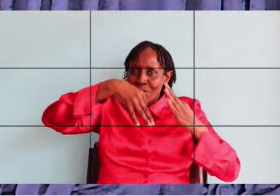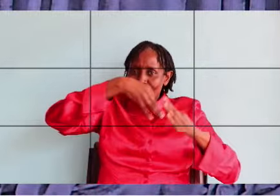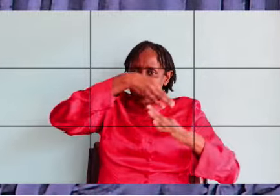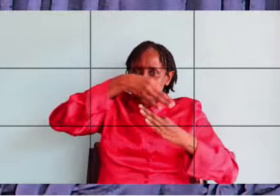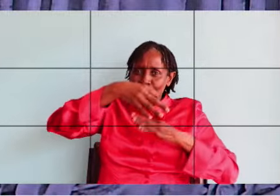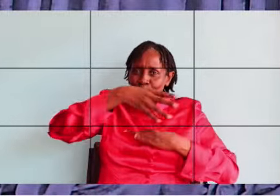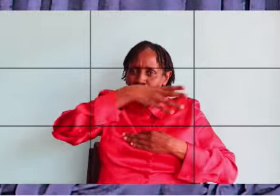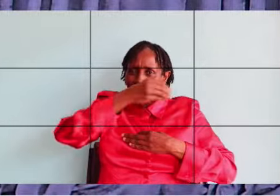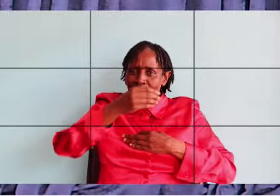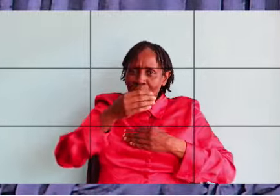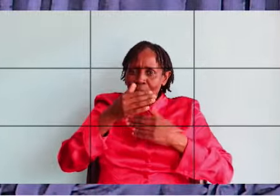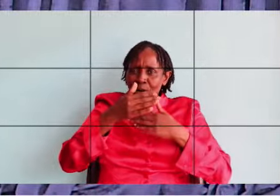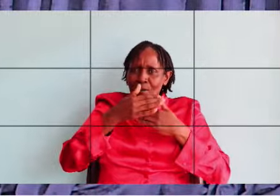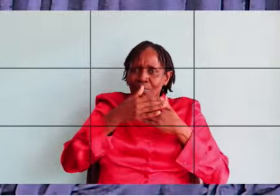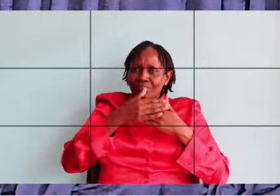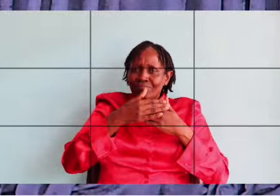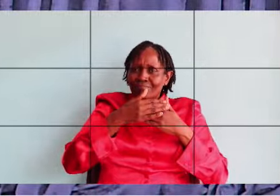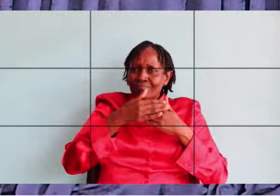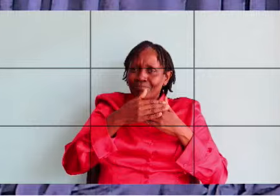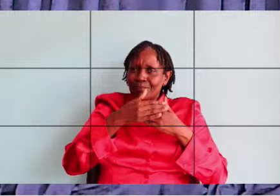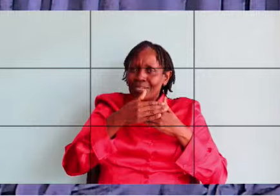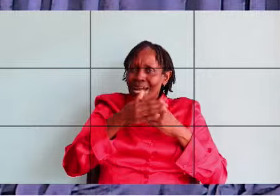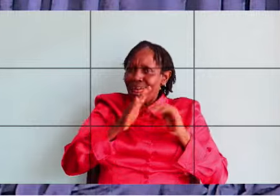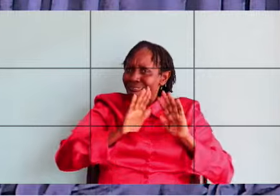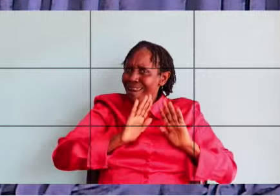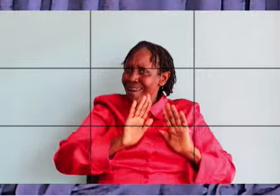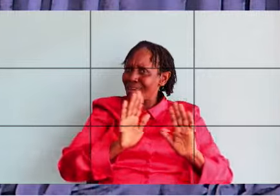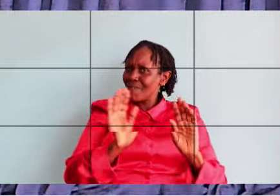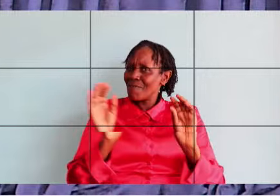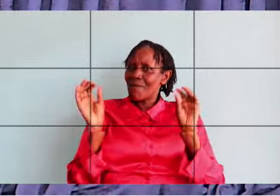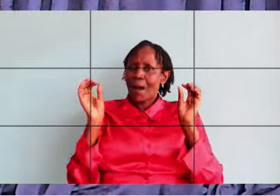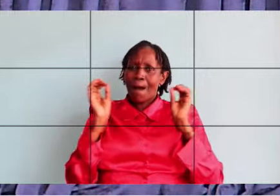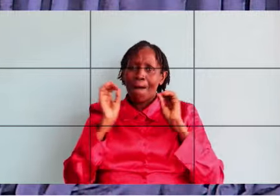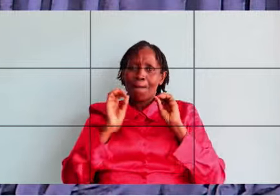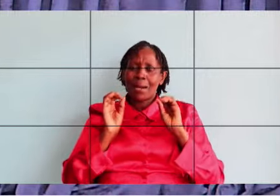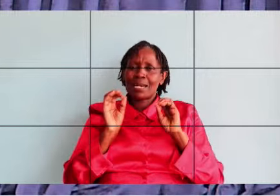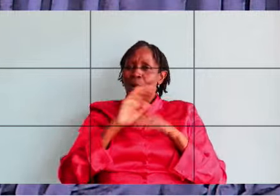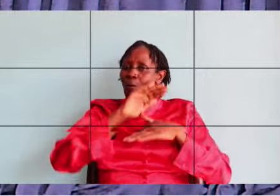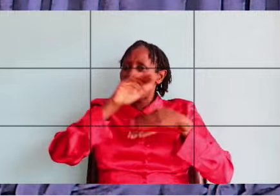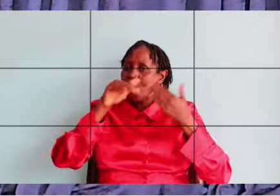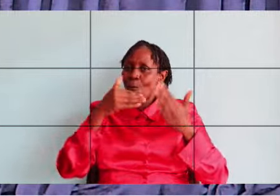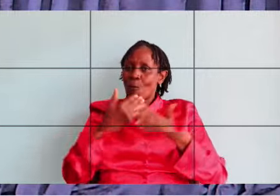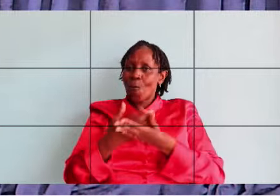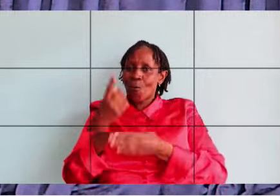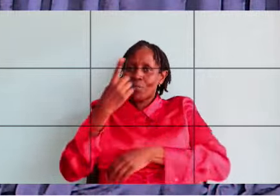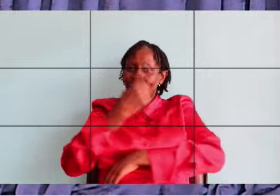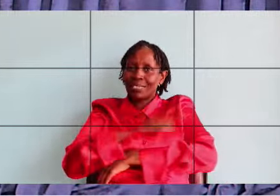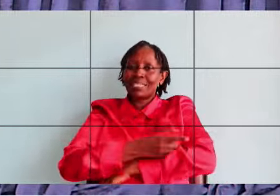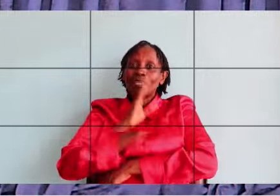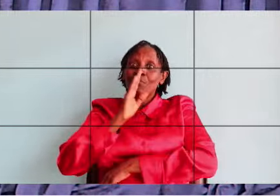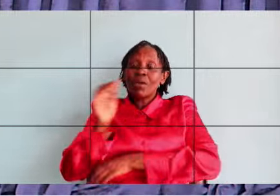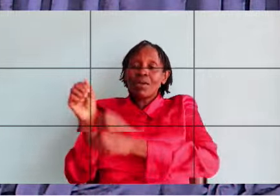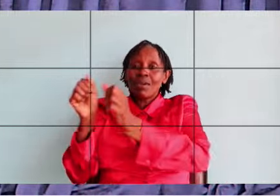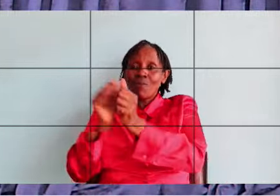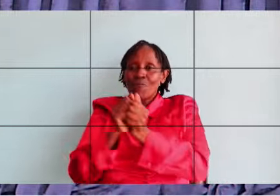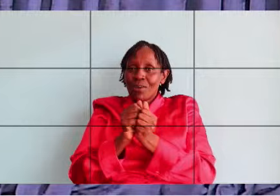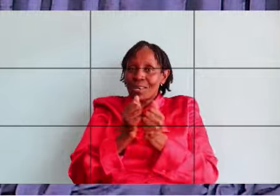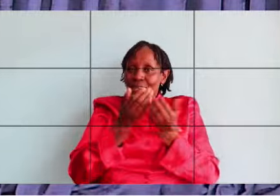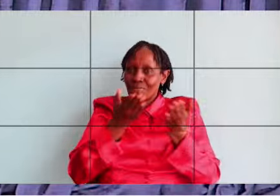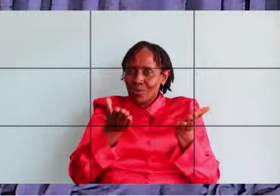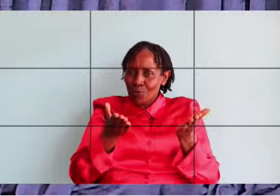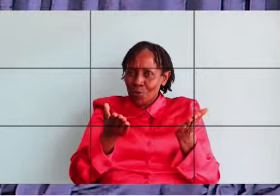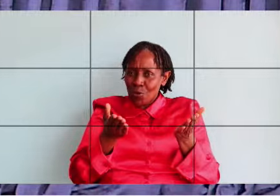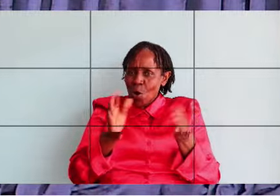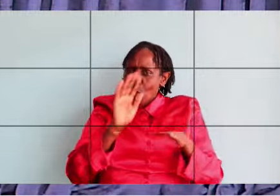"I'm going to be with you. I will not leave you. Wherever you're going to go, all the days, I'm going to walk with you." These are called to fellowship